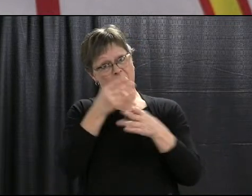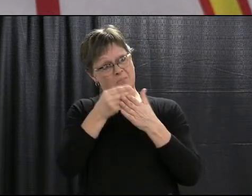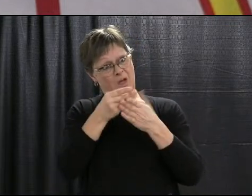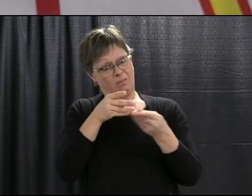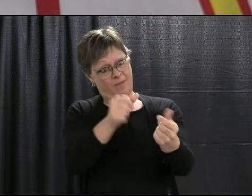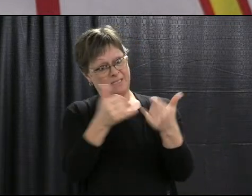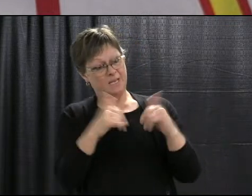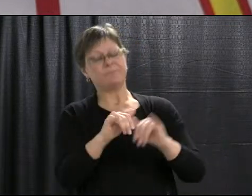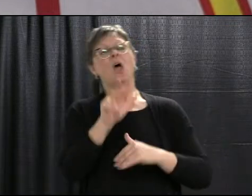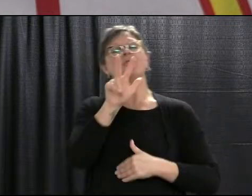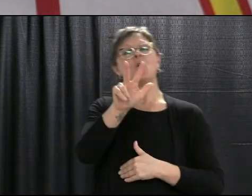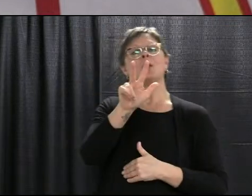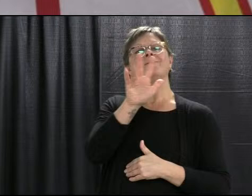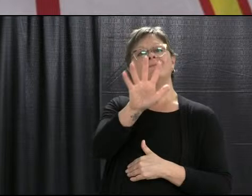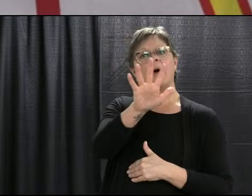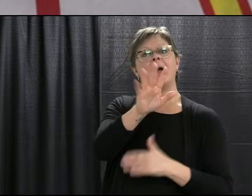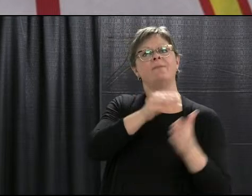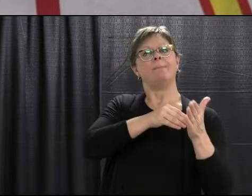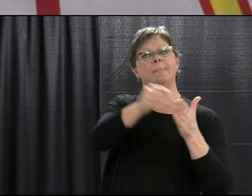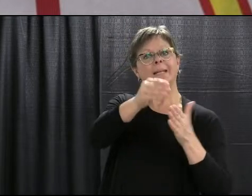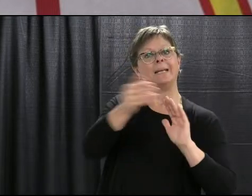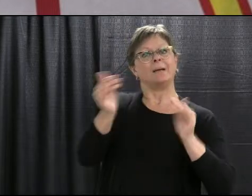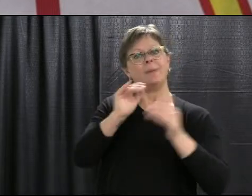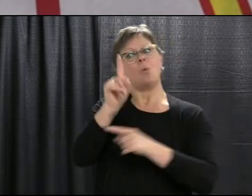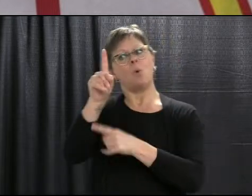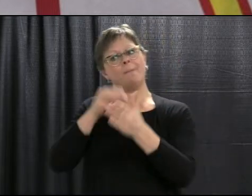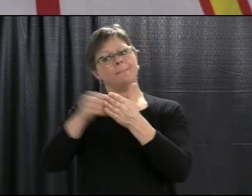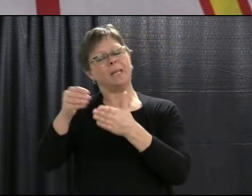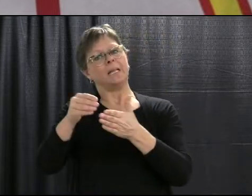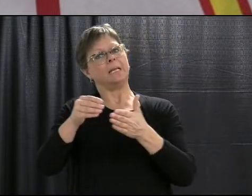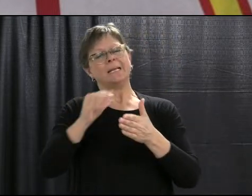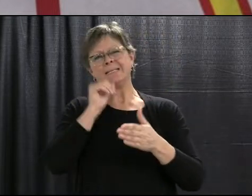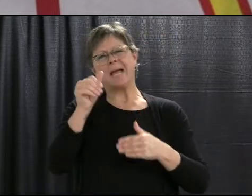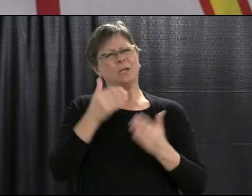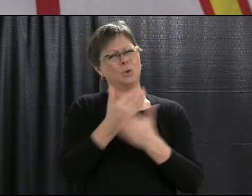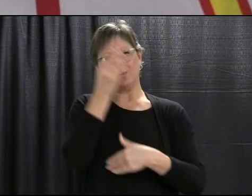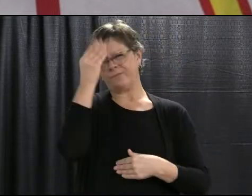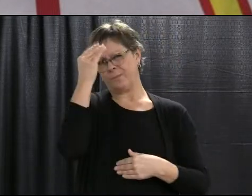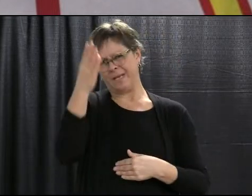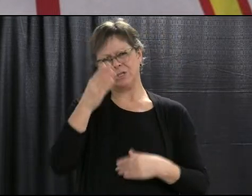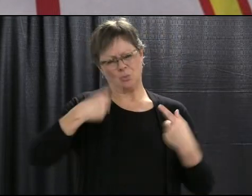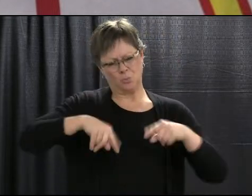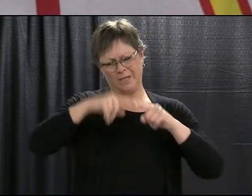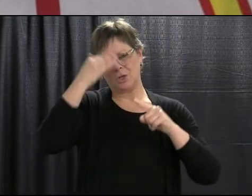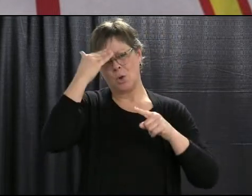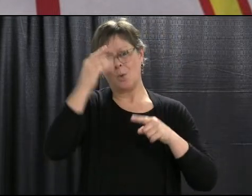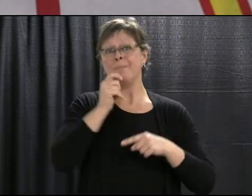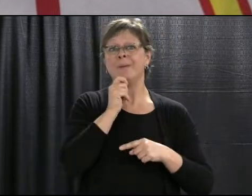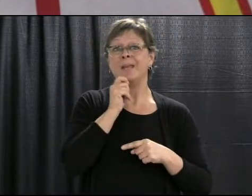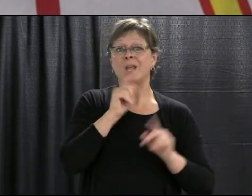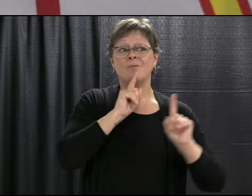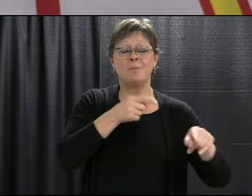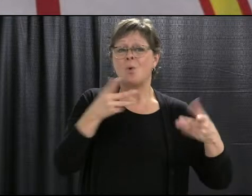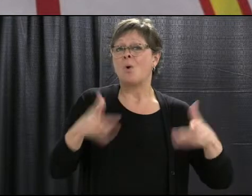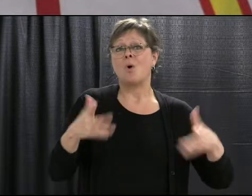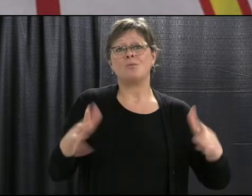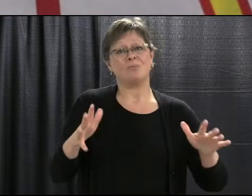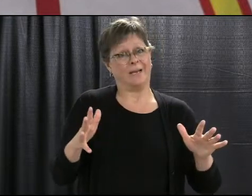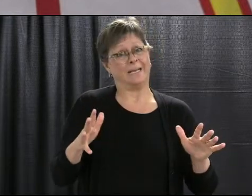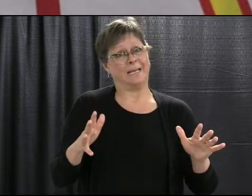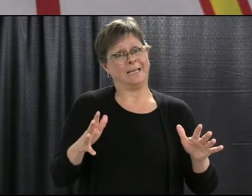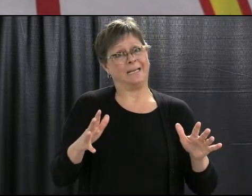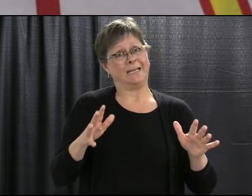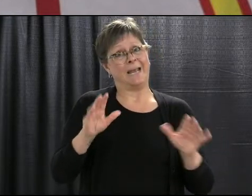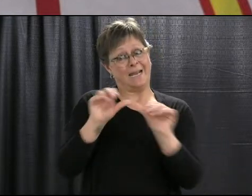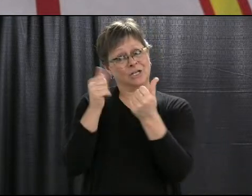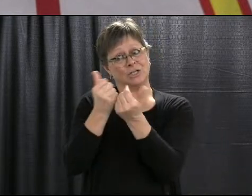the 35 million versus the 1 million is not new news. We've known there's been media reports in this province on the significant